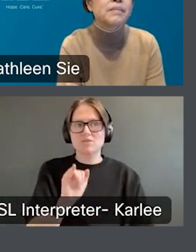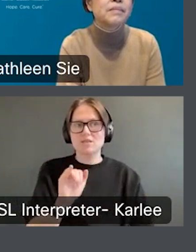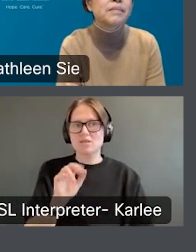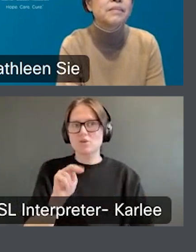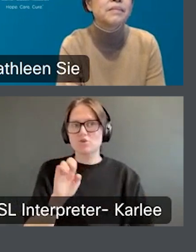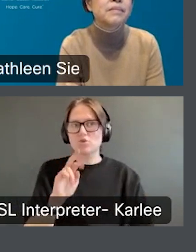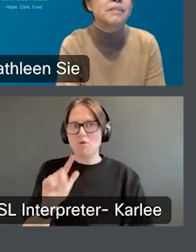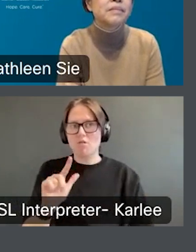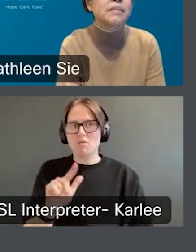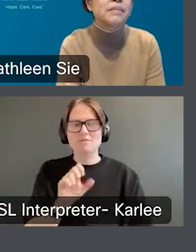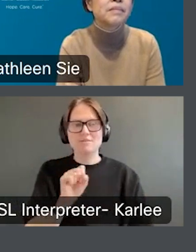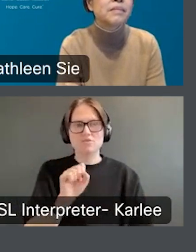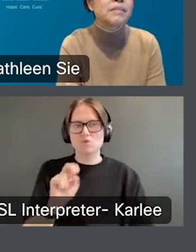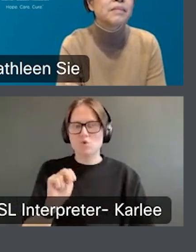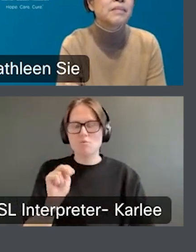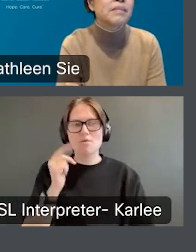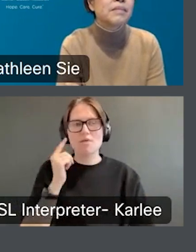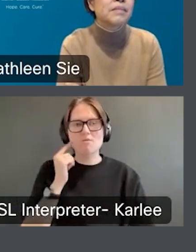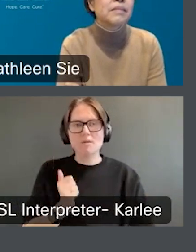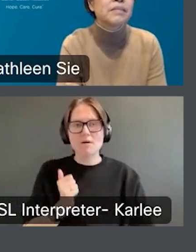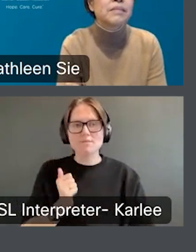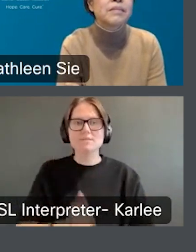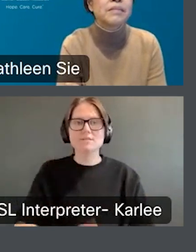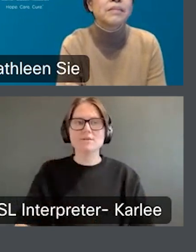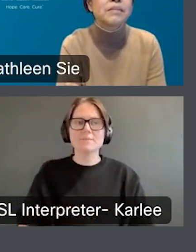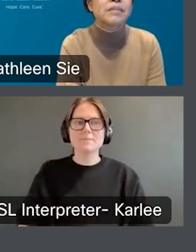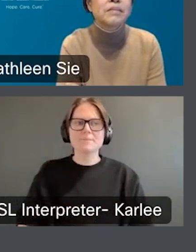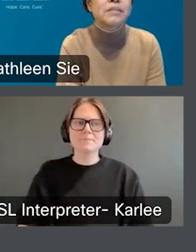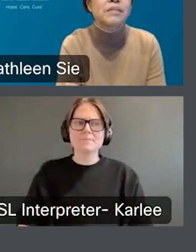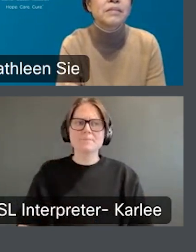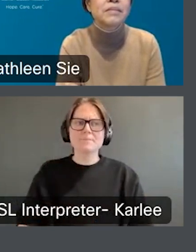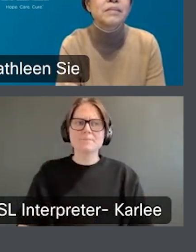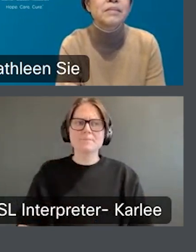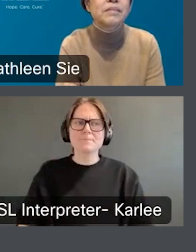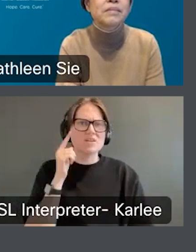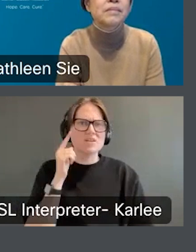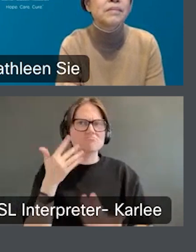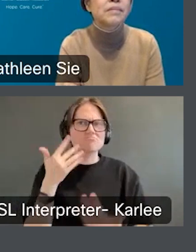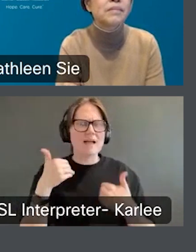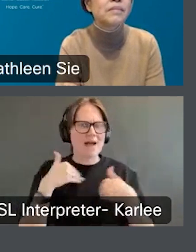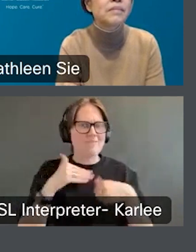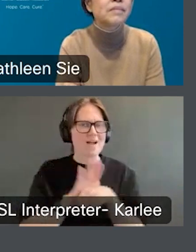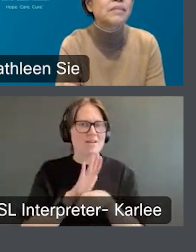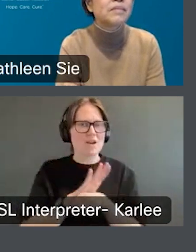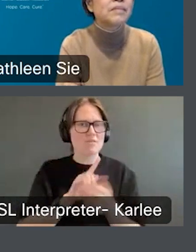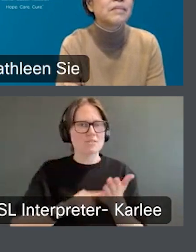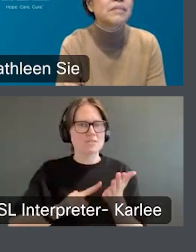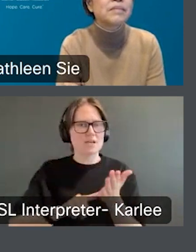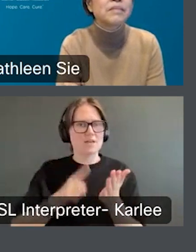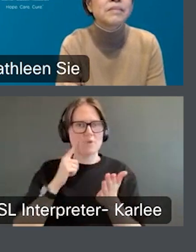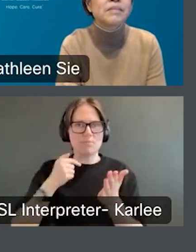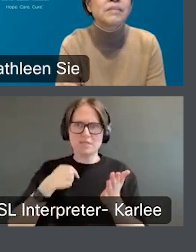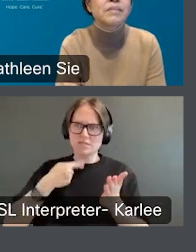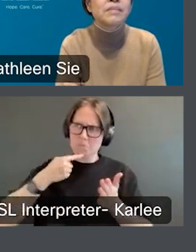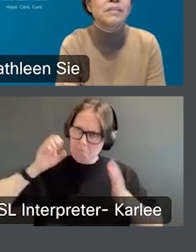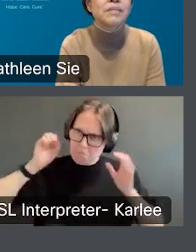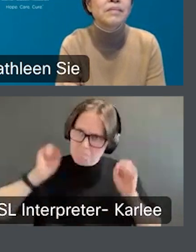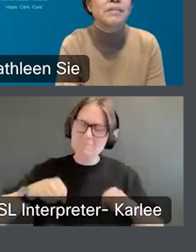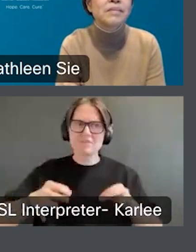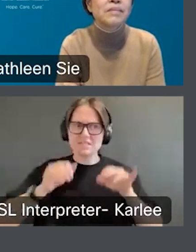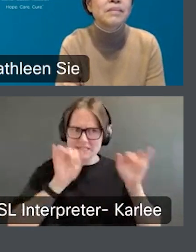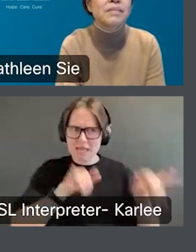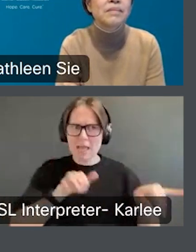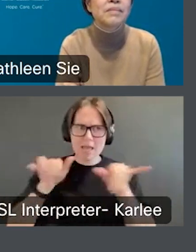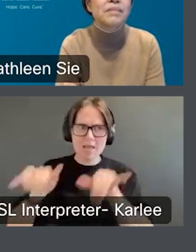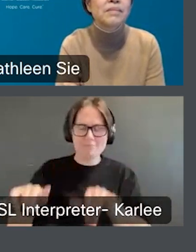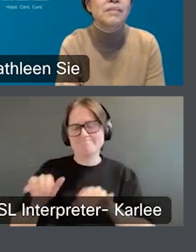think have been enough studies for me to say, oh, that's definitively they're the same, but there